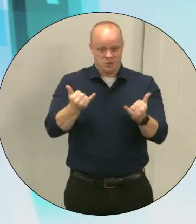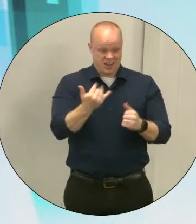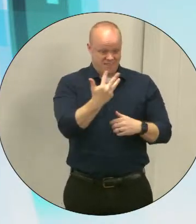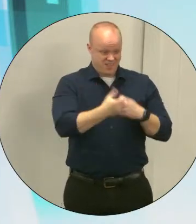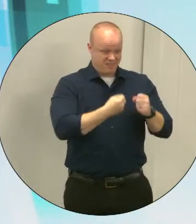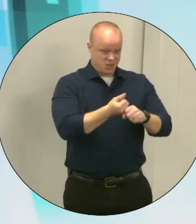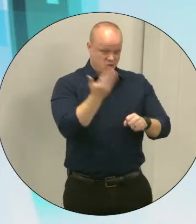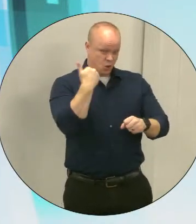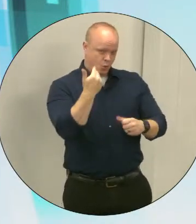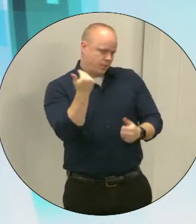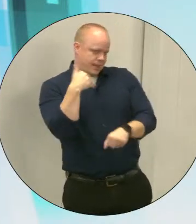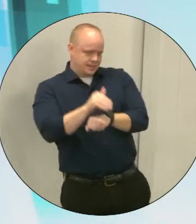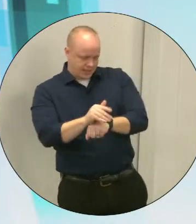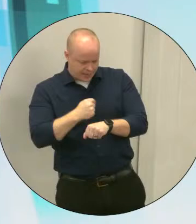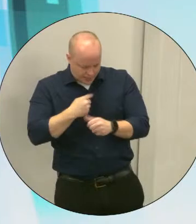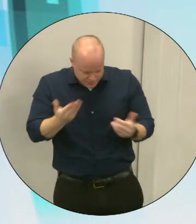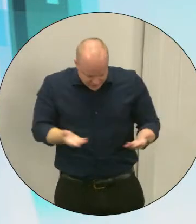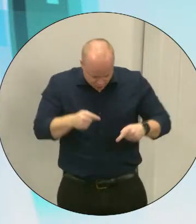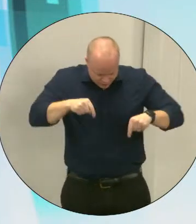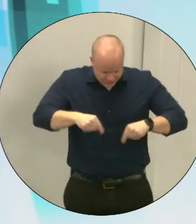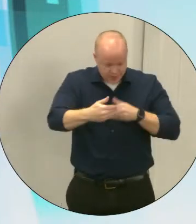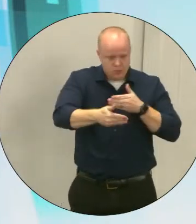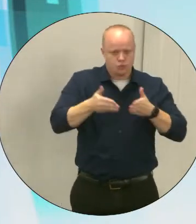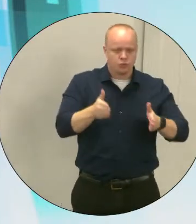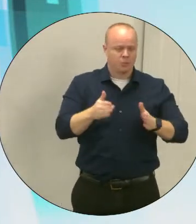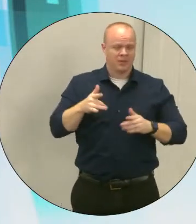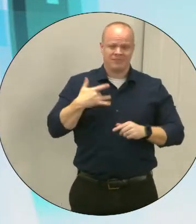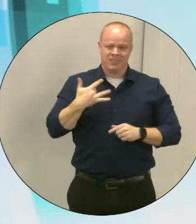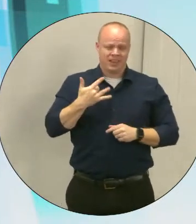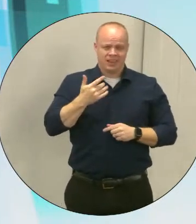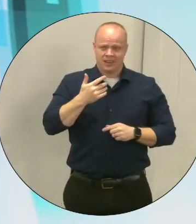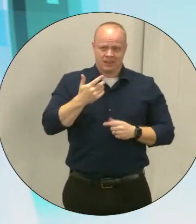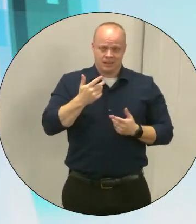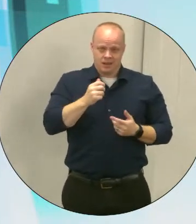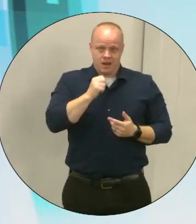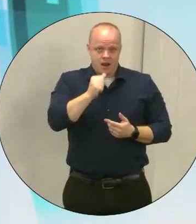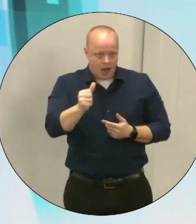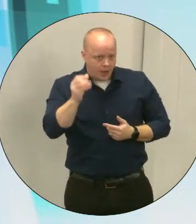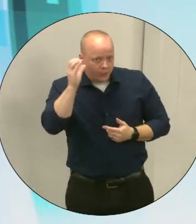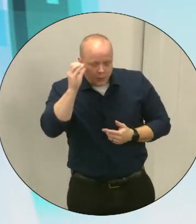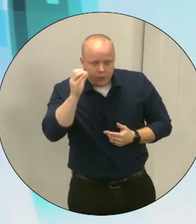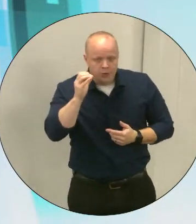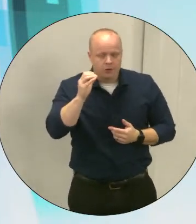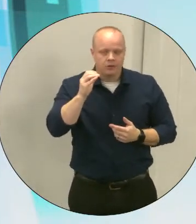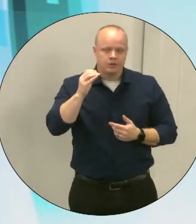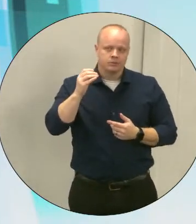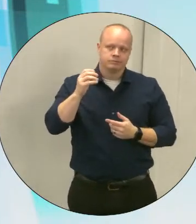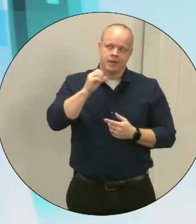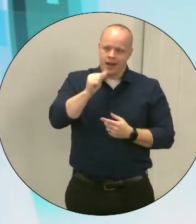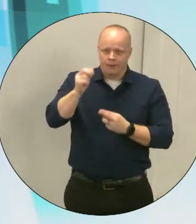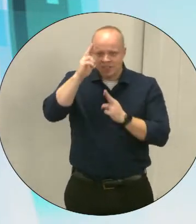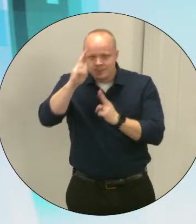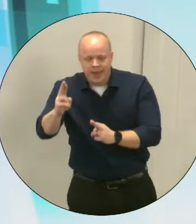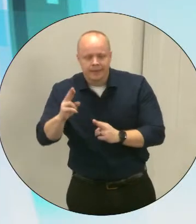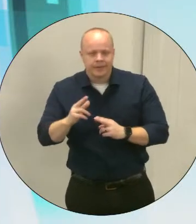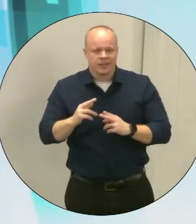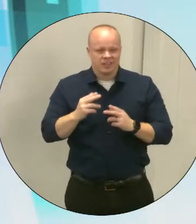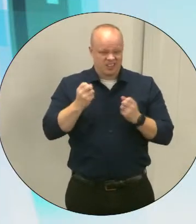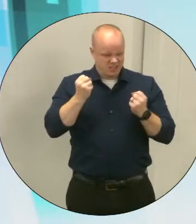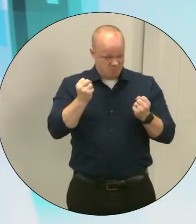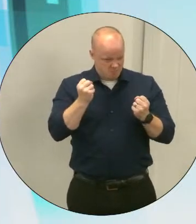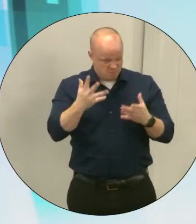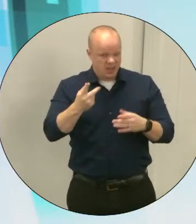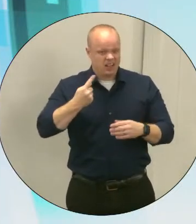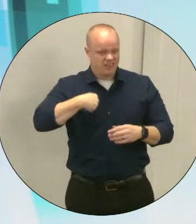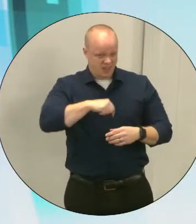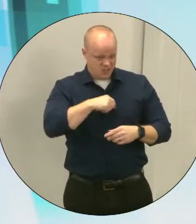last night, I was in this room feeling very unheard, feeling very disrespected. A lot of us were in this